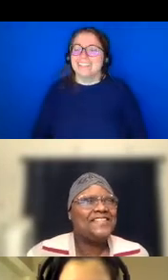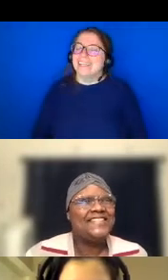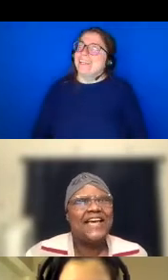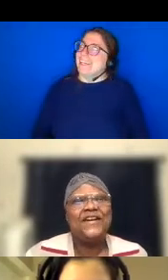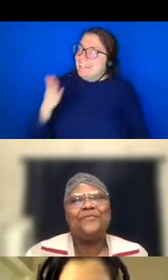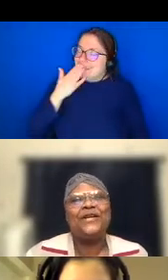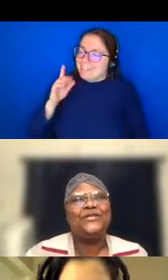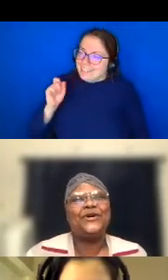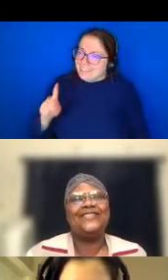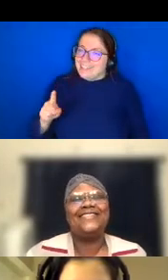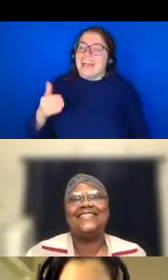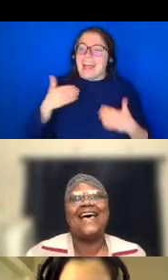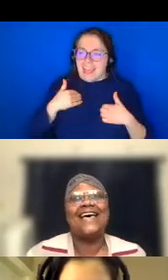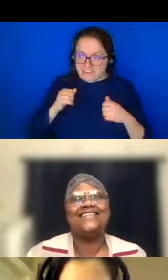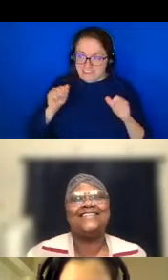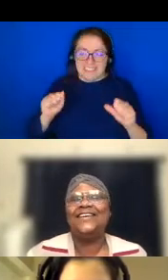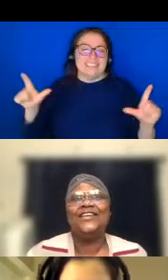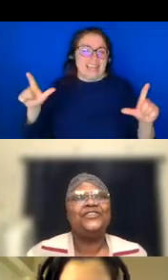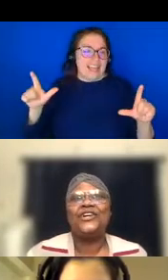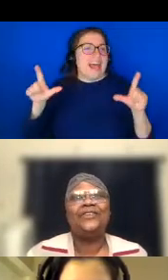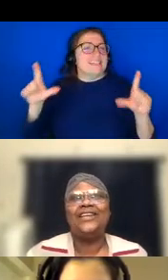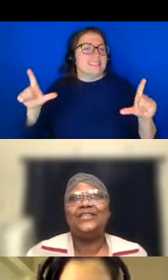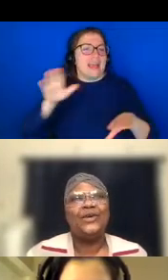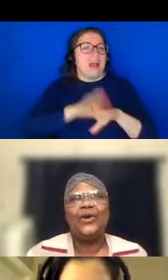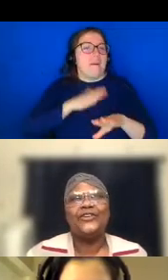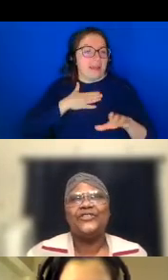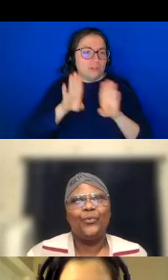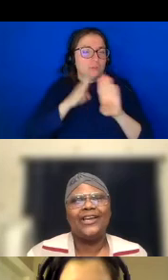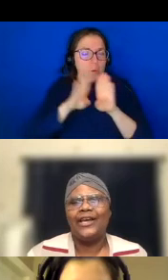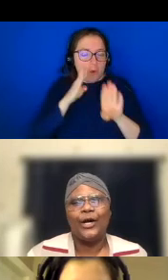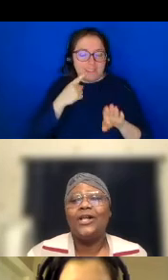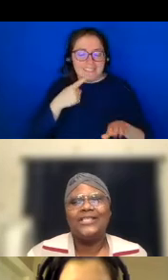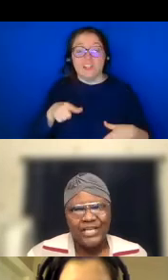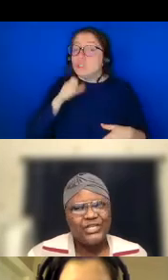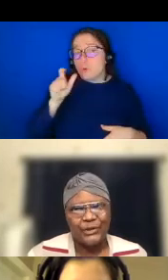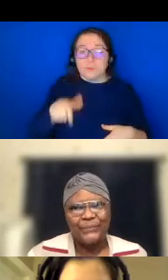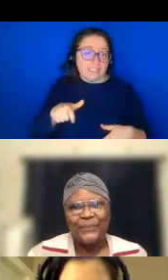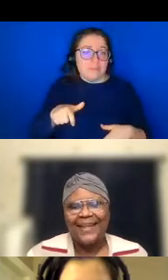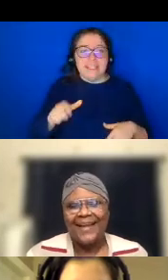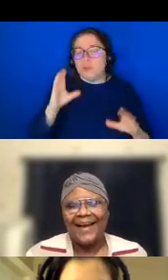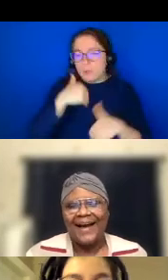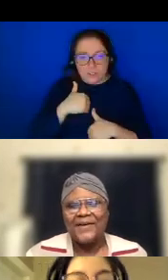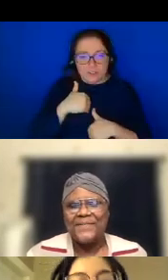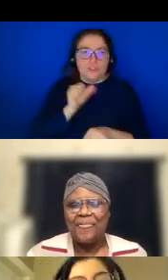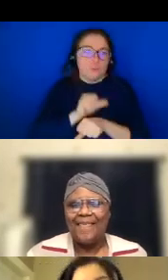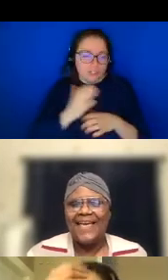There's a sign on my door that says, "You don't need to be weird to work here. We'll teach you."